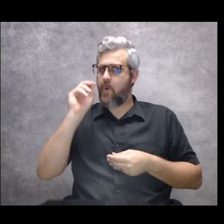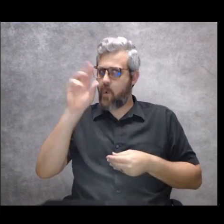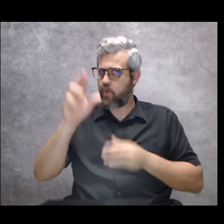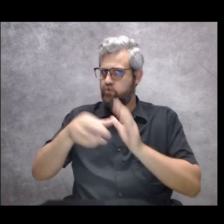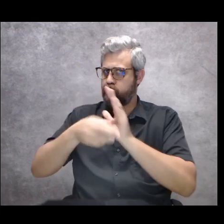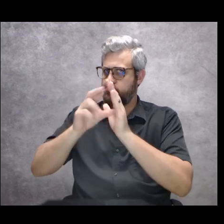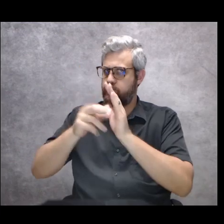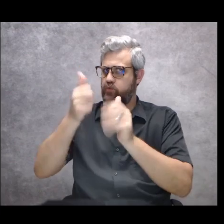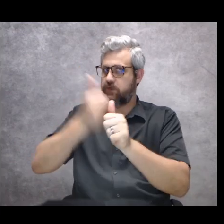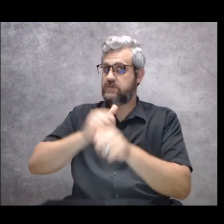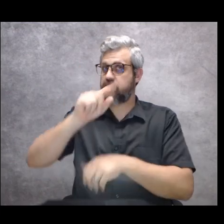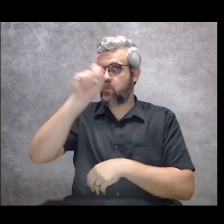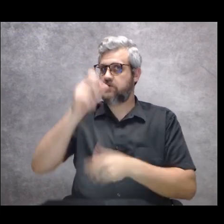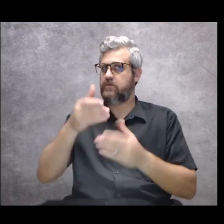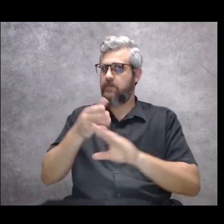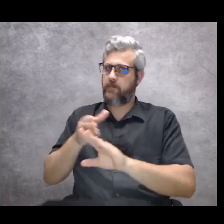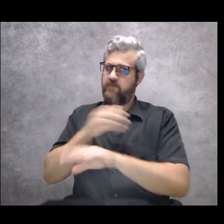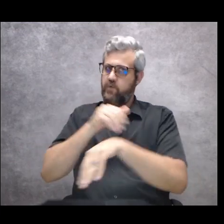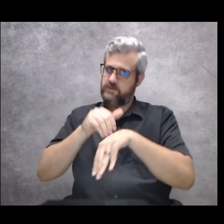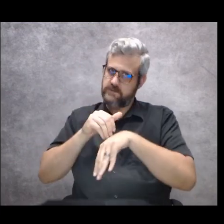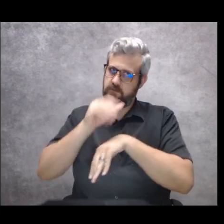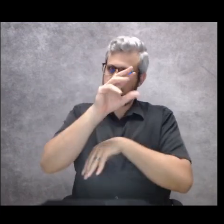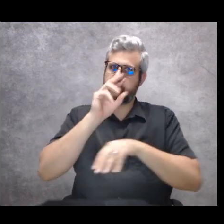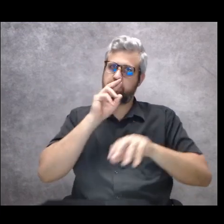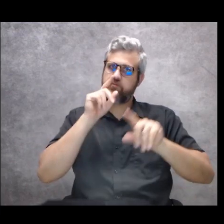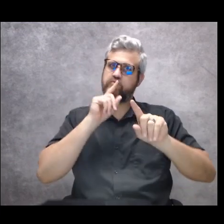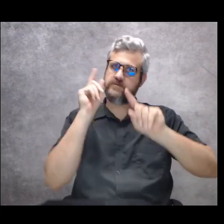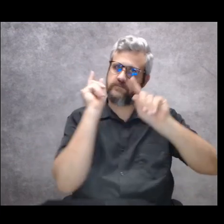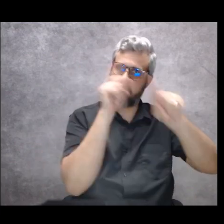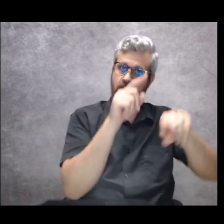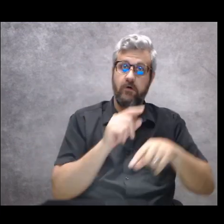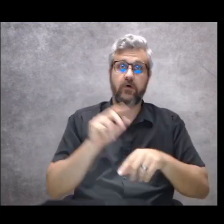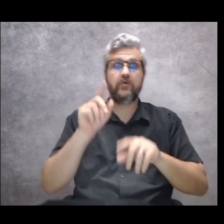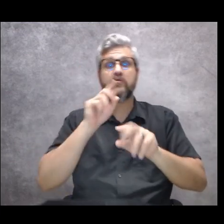responses. Save a copy of the report for district records.